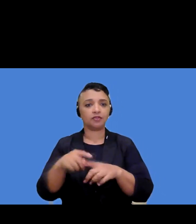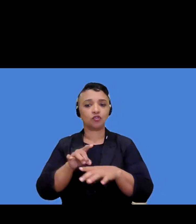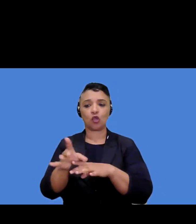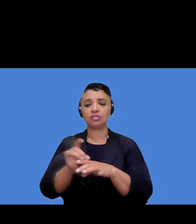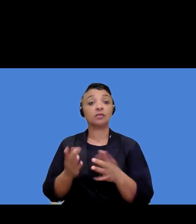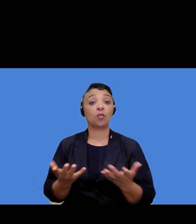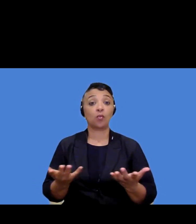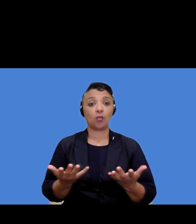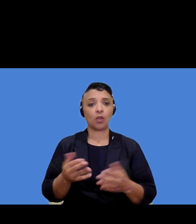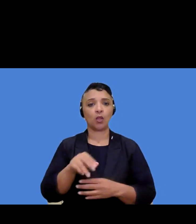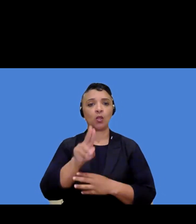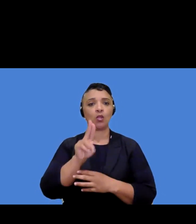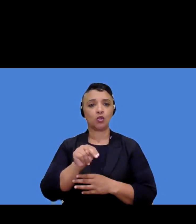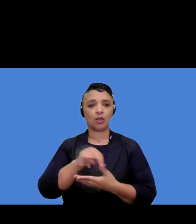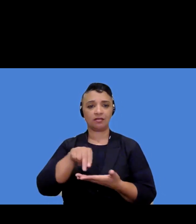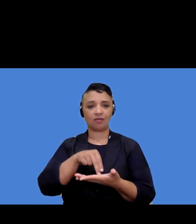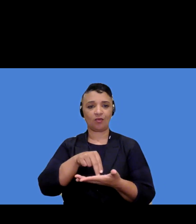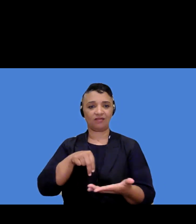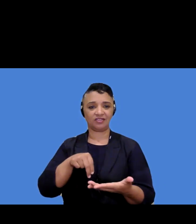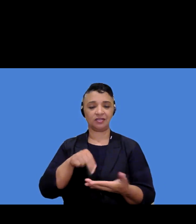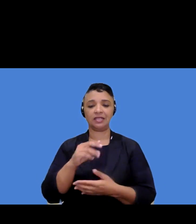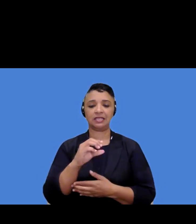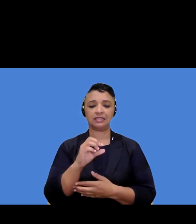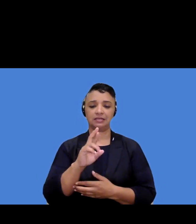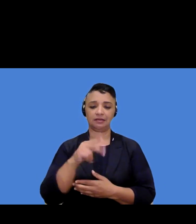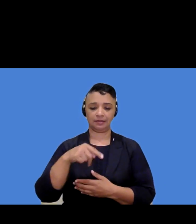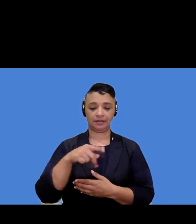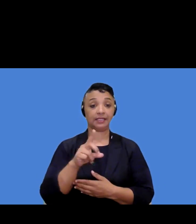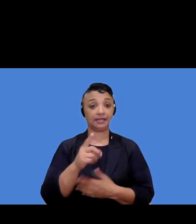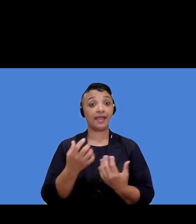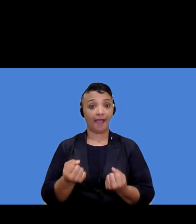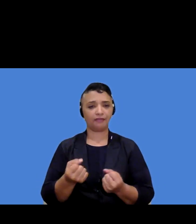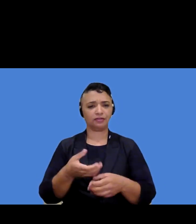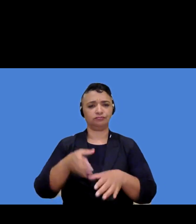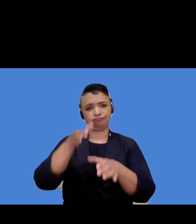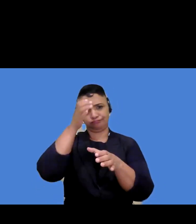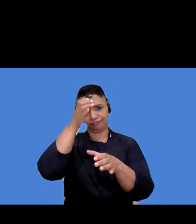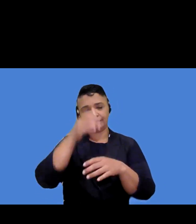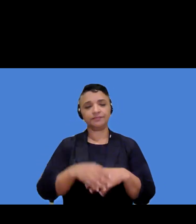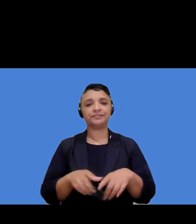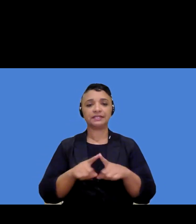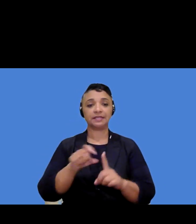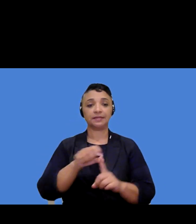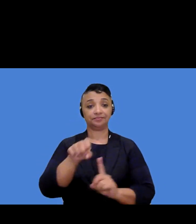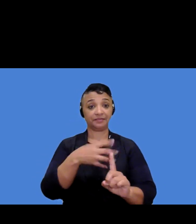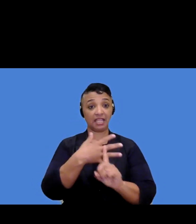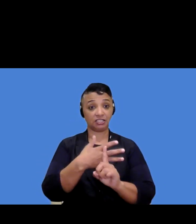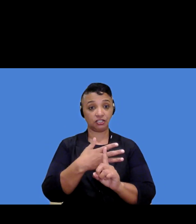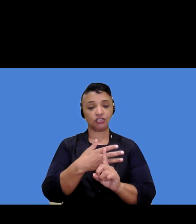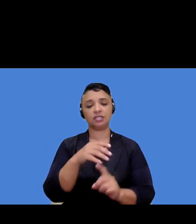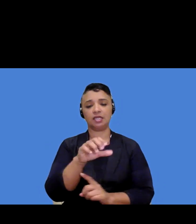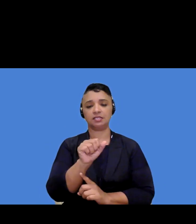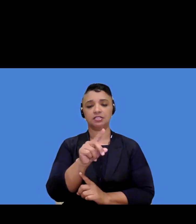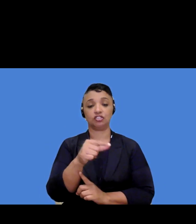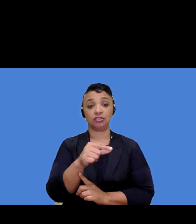Nations Convention on the Rights of Persons with Disabilities, the Sustainable Development Goals, and national